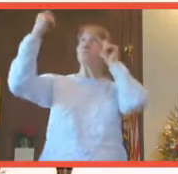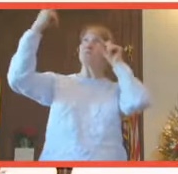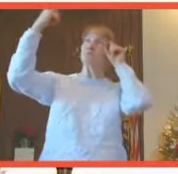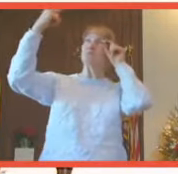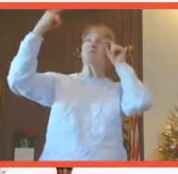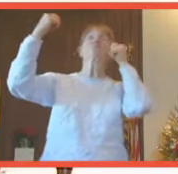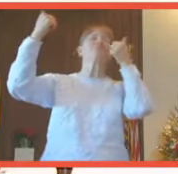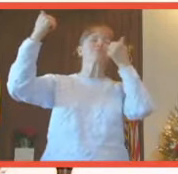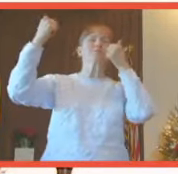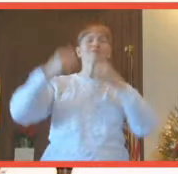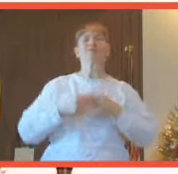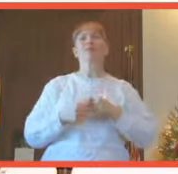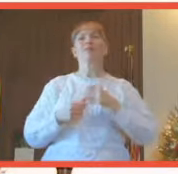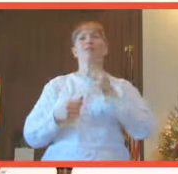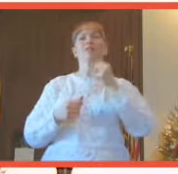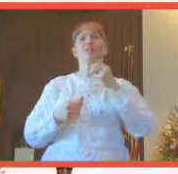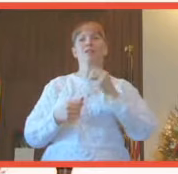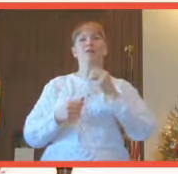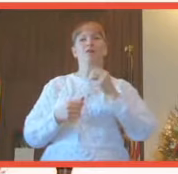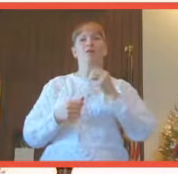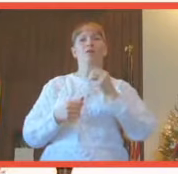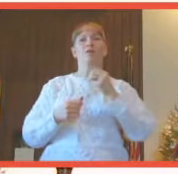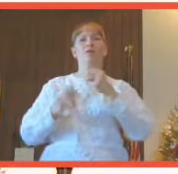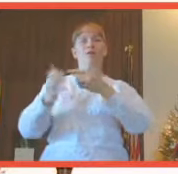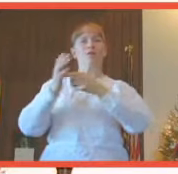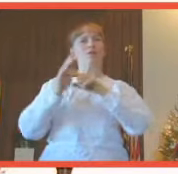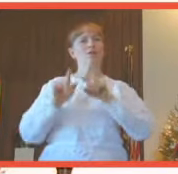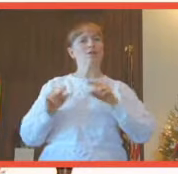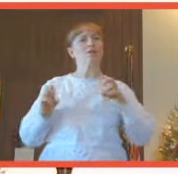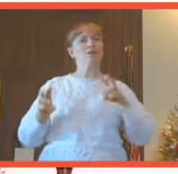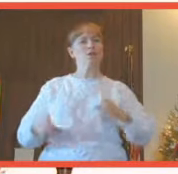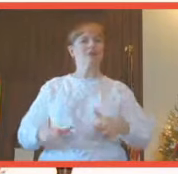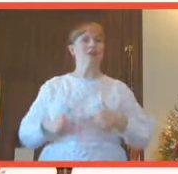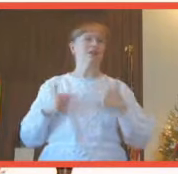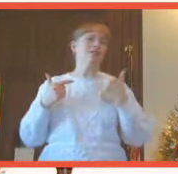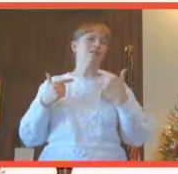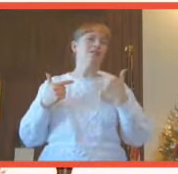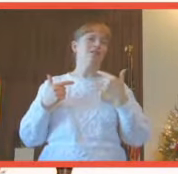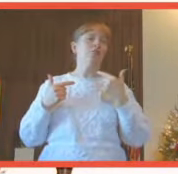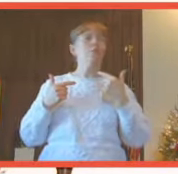God, and showed us this alternative way of living, which is